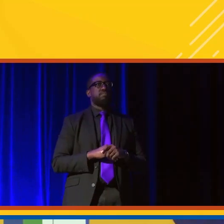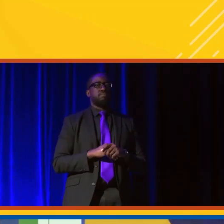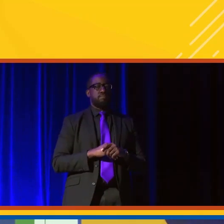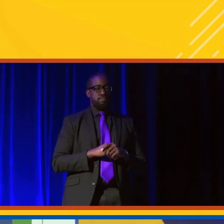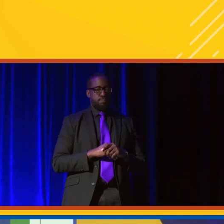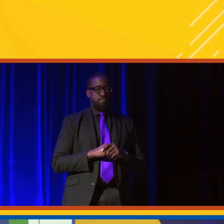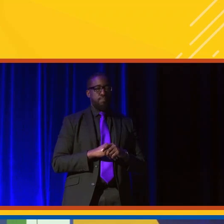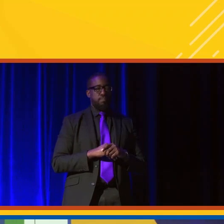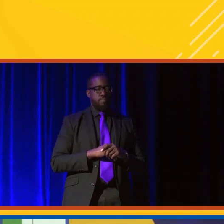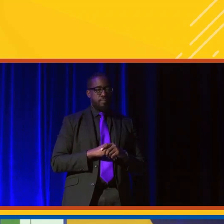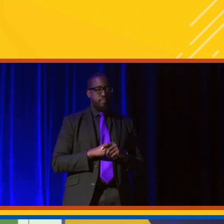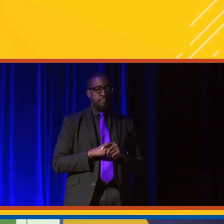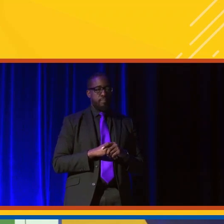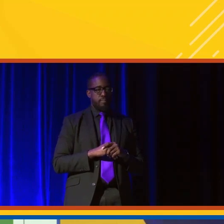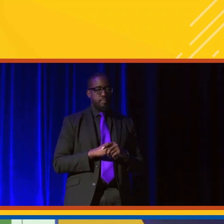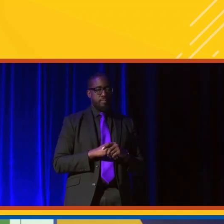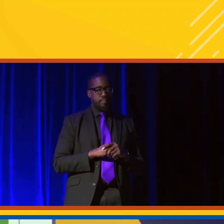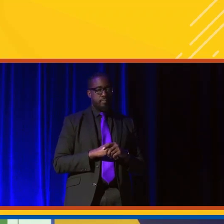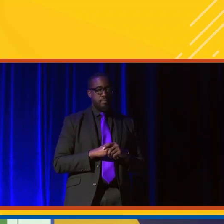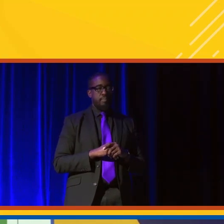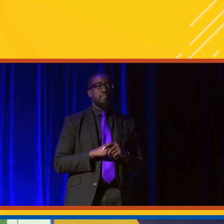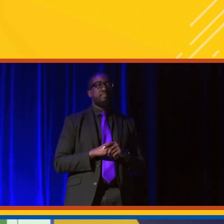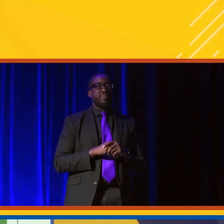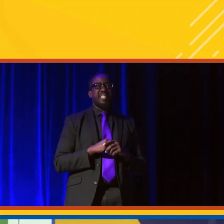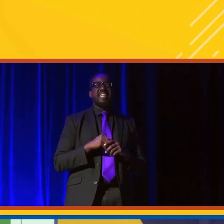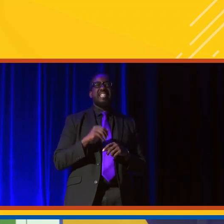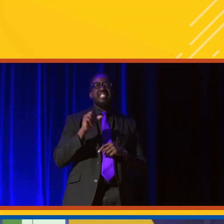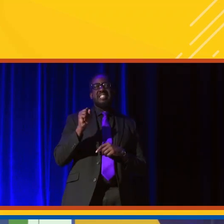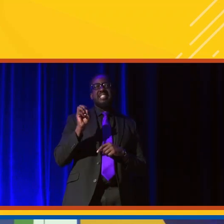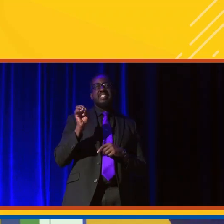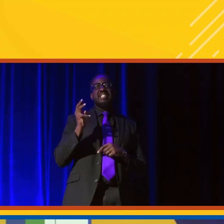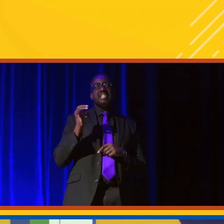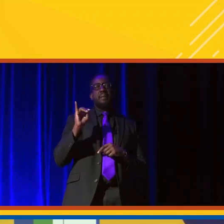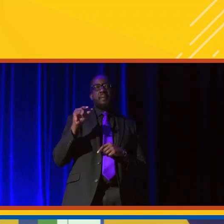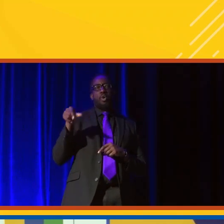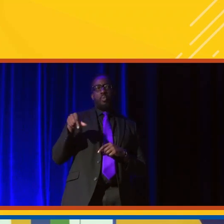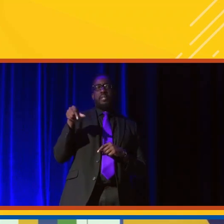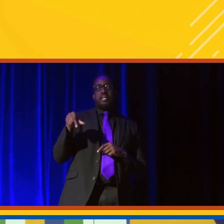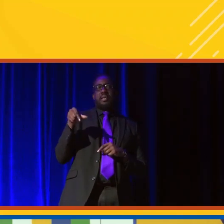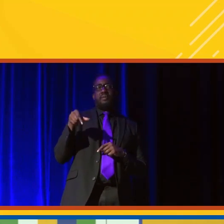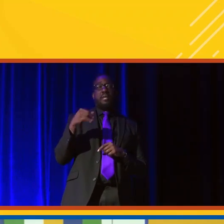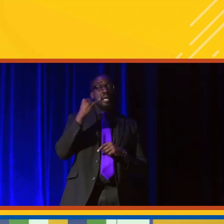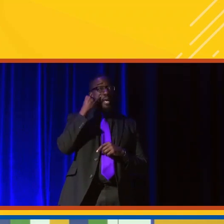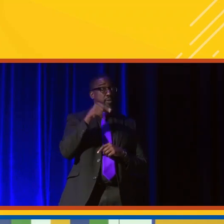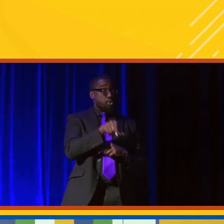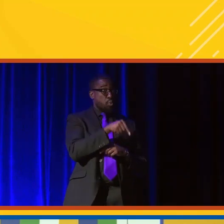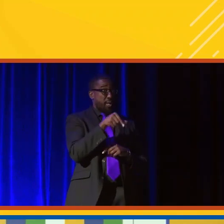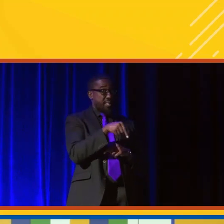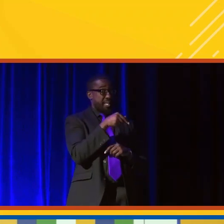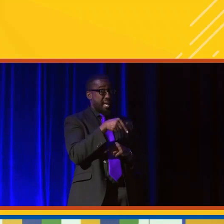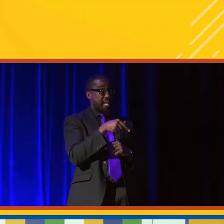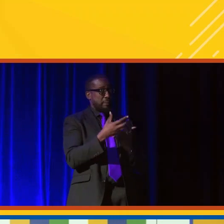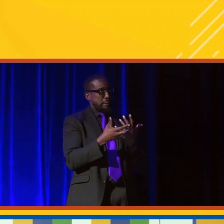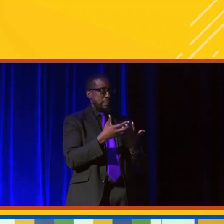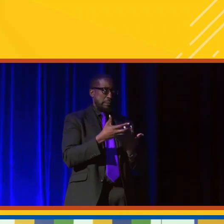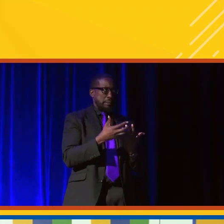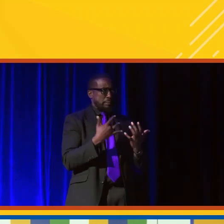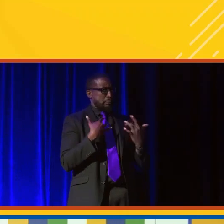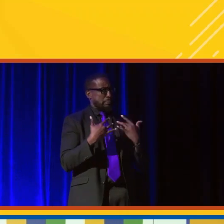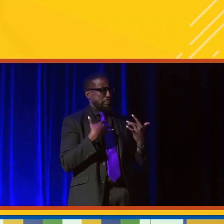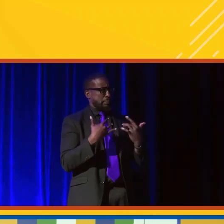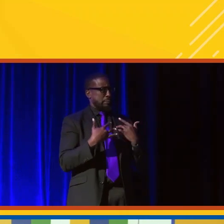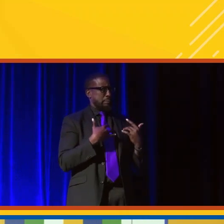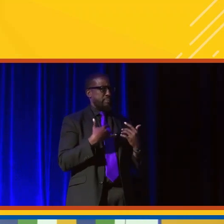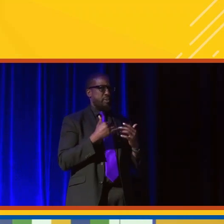crystals, hits these semi-quantitatively. If they hit them quantitatively, honestly, it would be a little worrying because you're